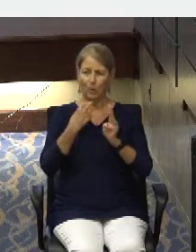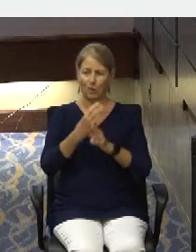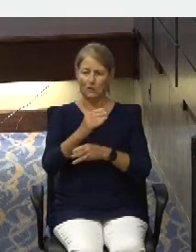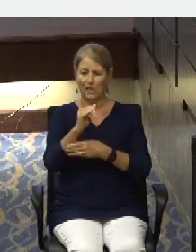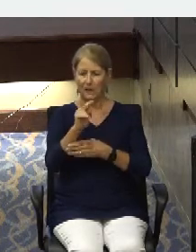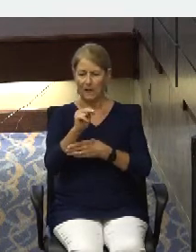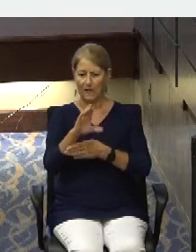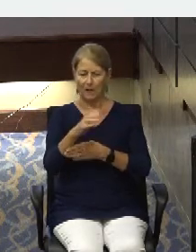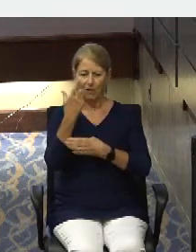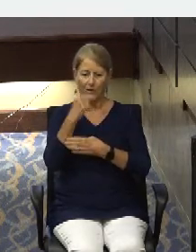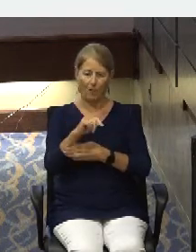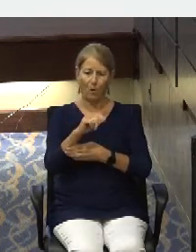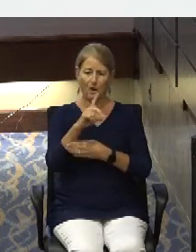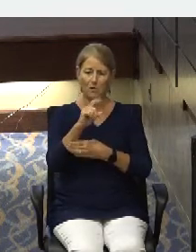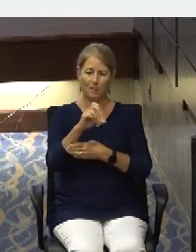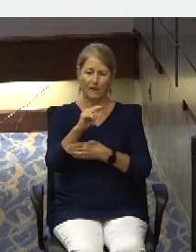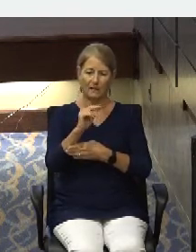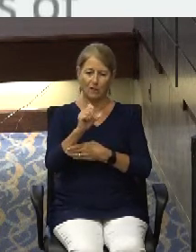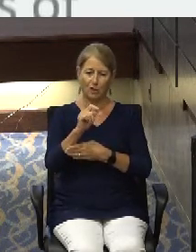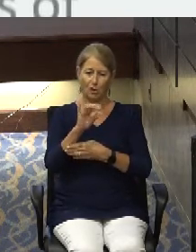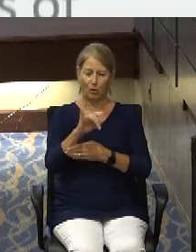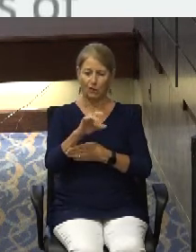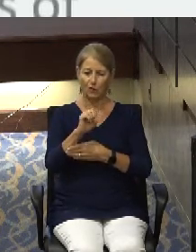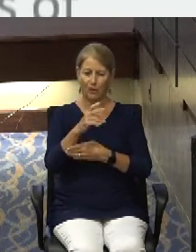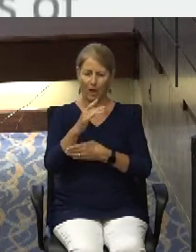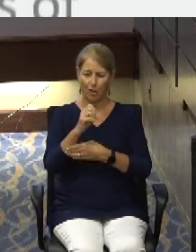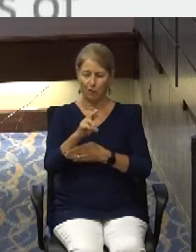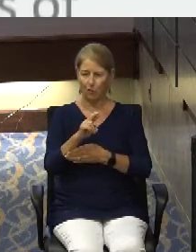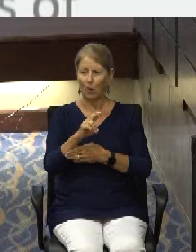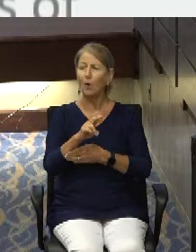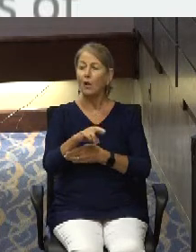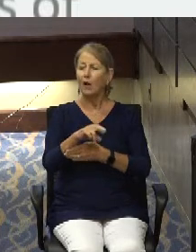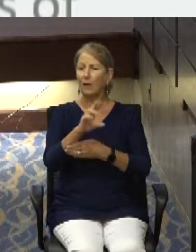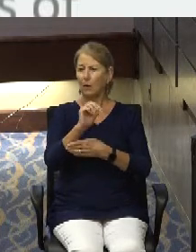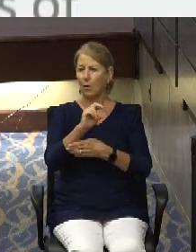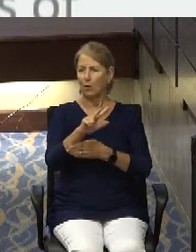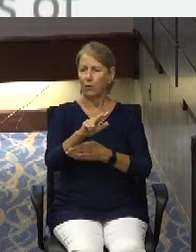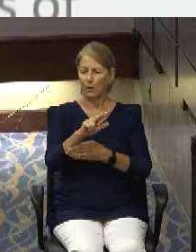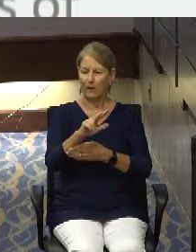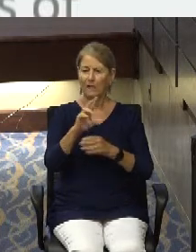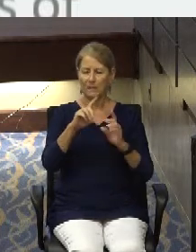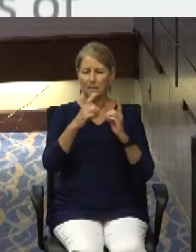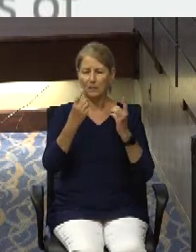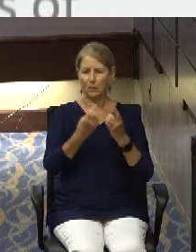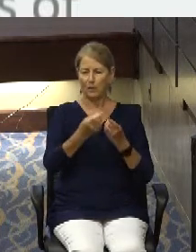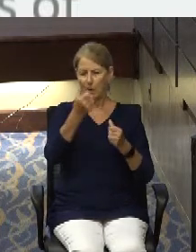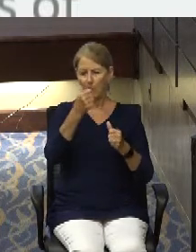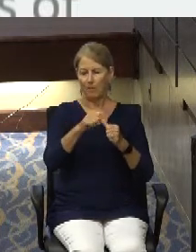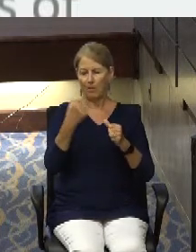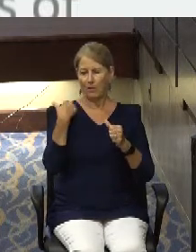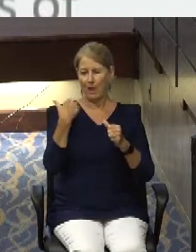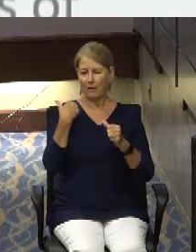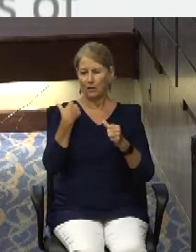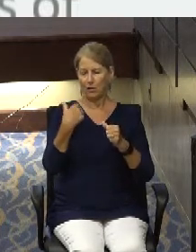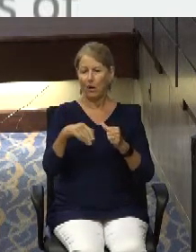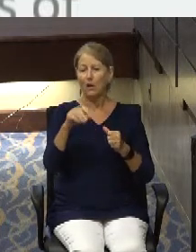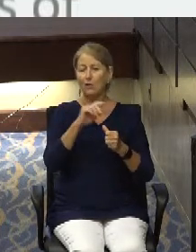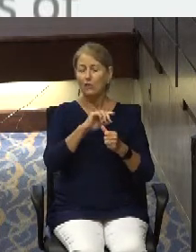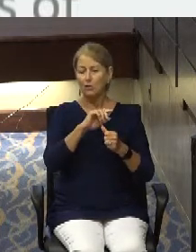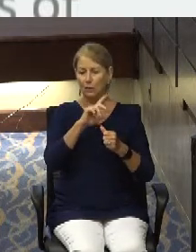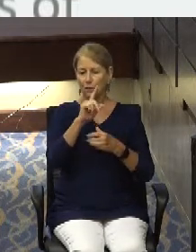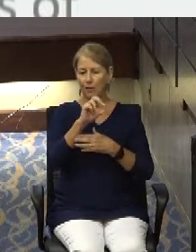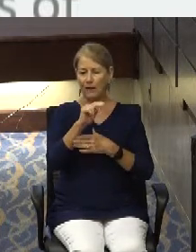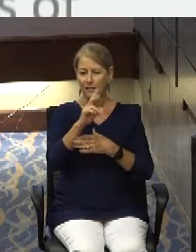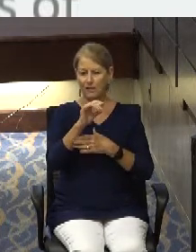for a transitional shelter 2 in an O3 district. So just a reminder of what defines a transitional shelter 2. It is a